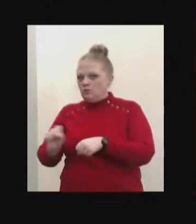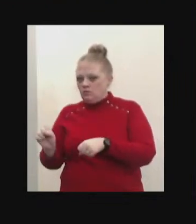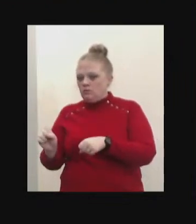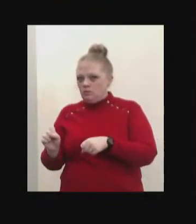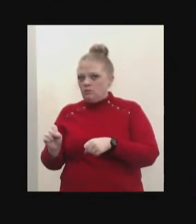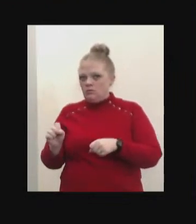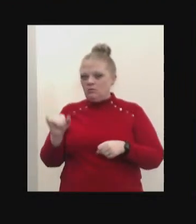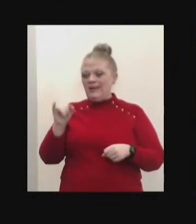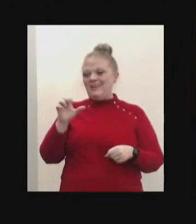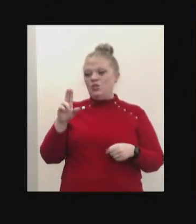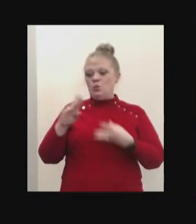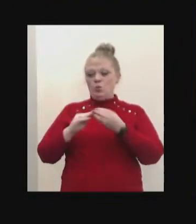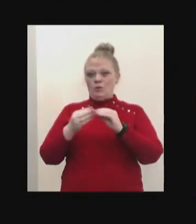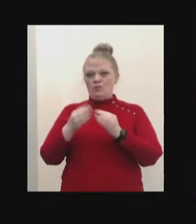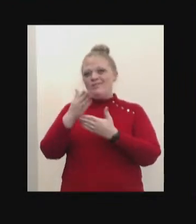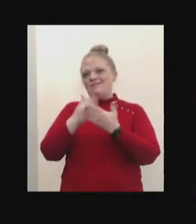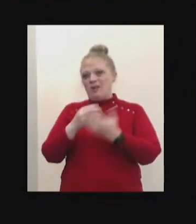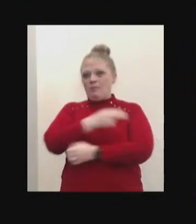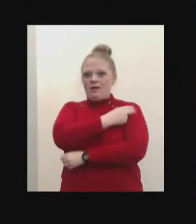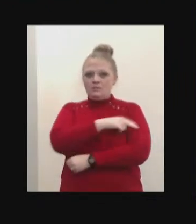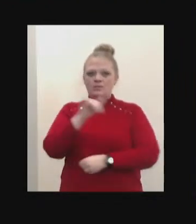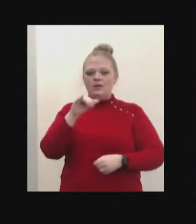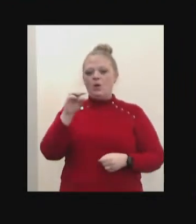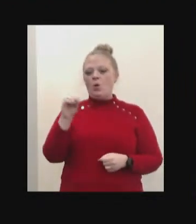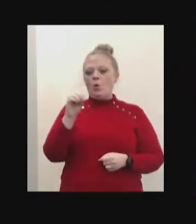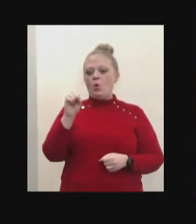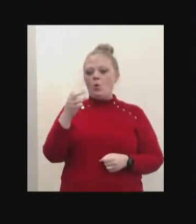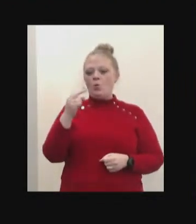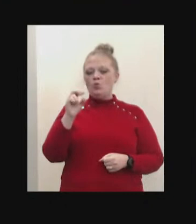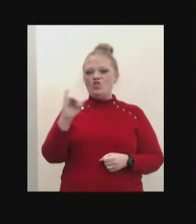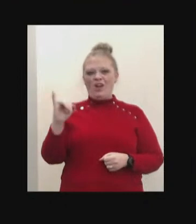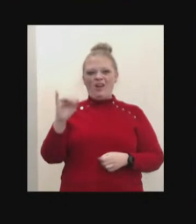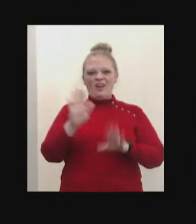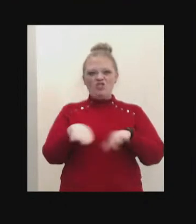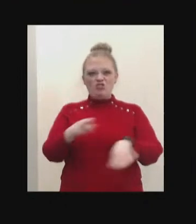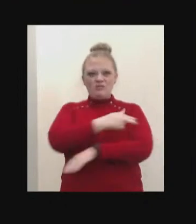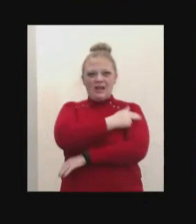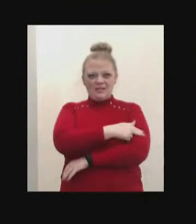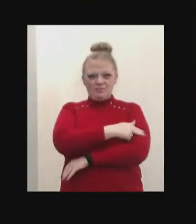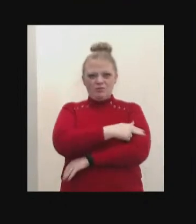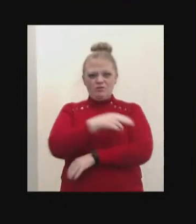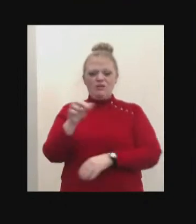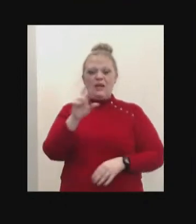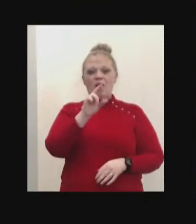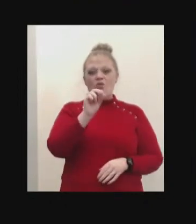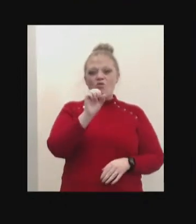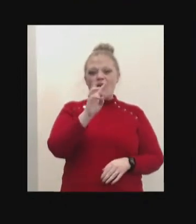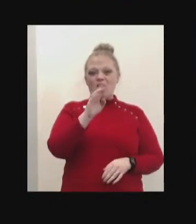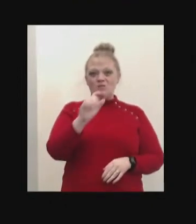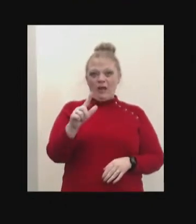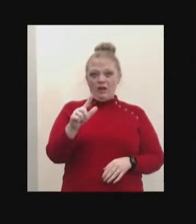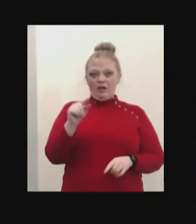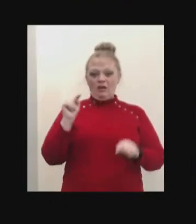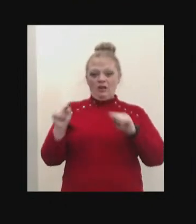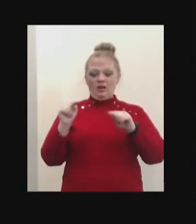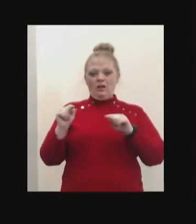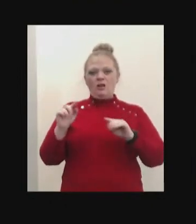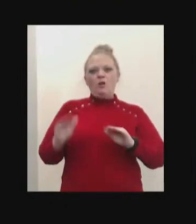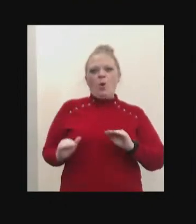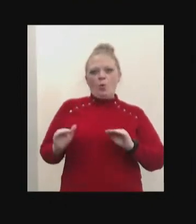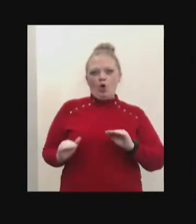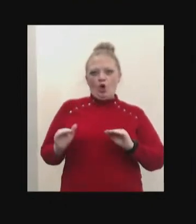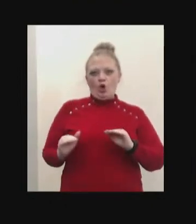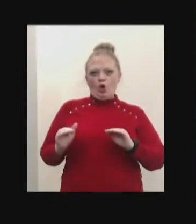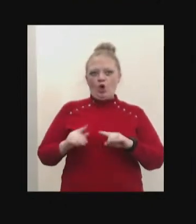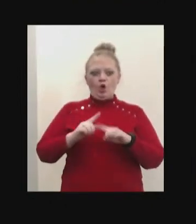our hospitals, like Oshai Children's Hospital, as well as Roswell Park, are a little lower. But those are not acute